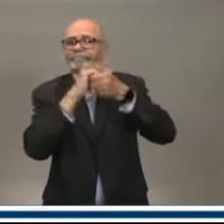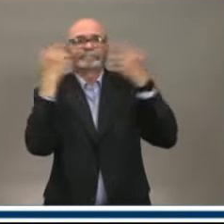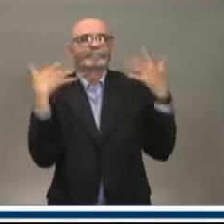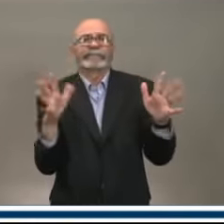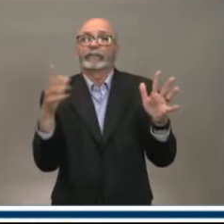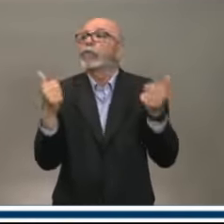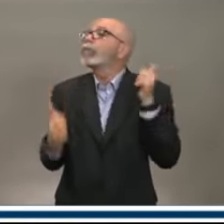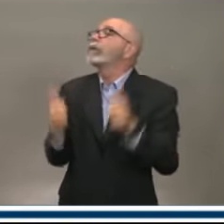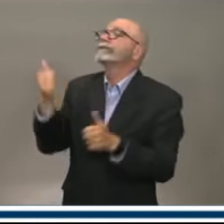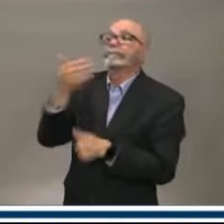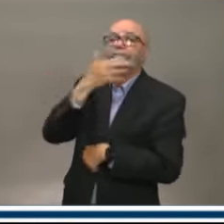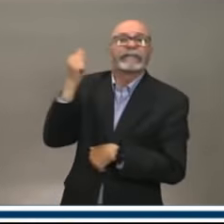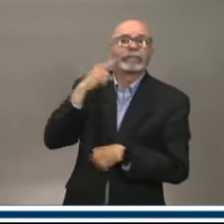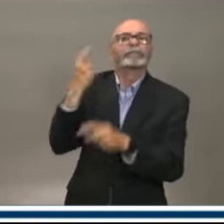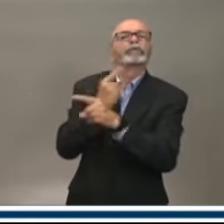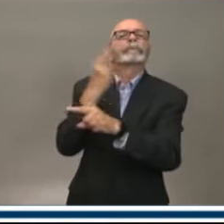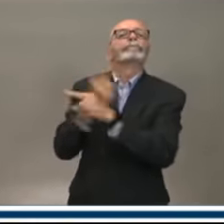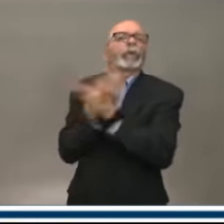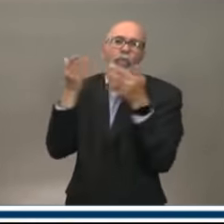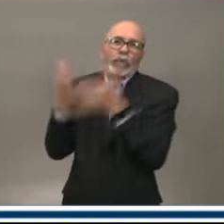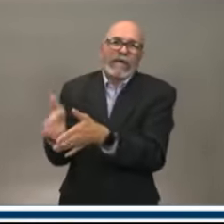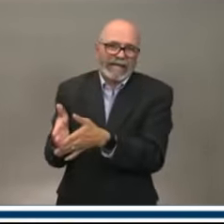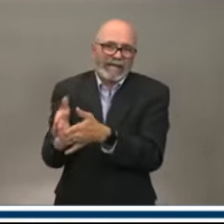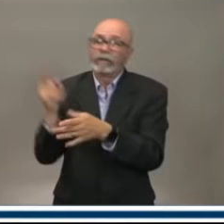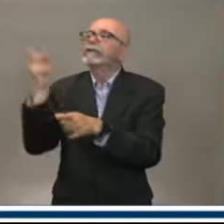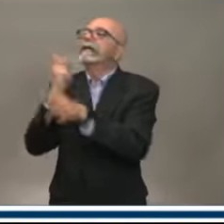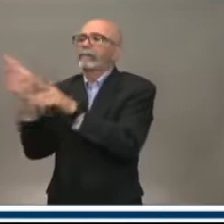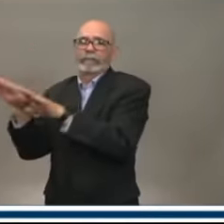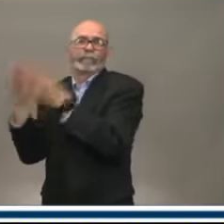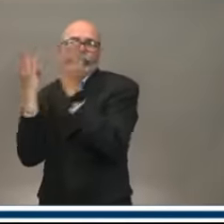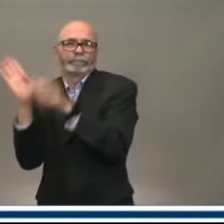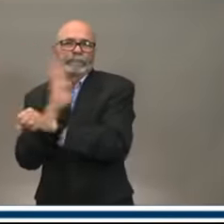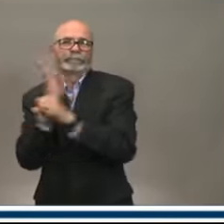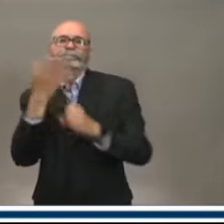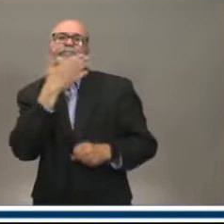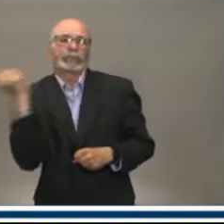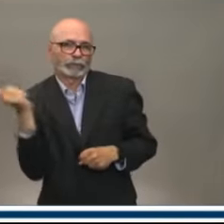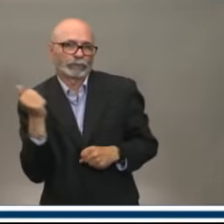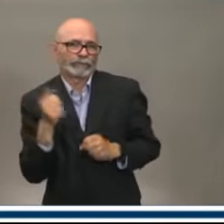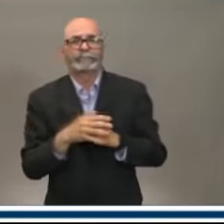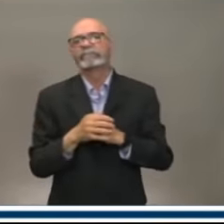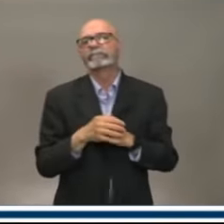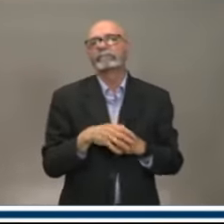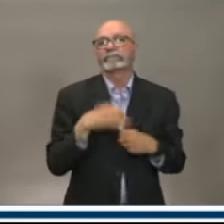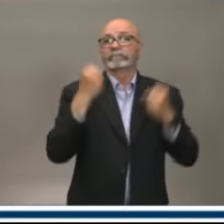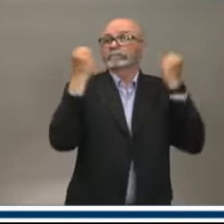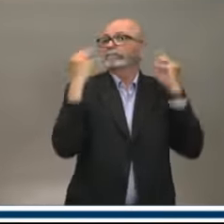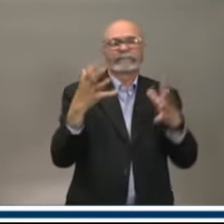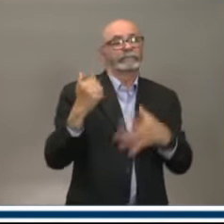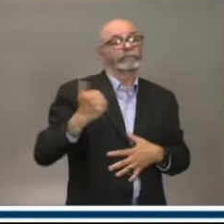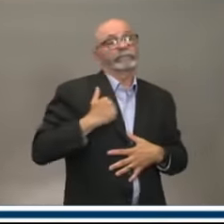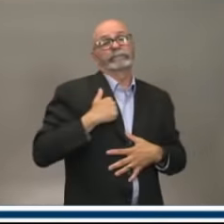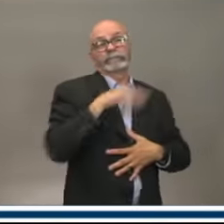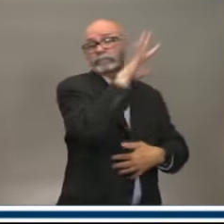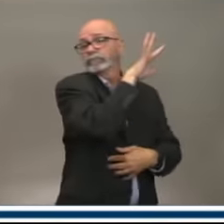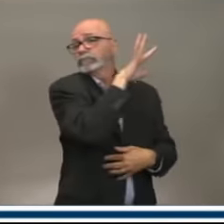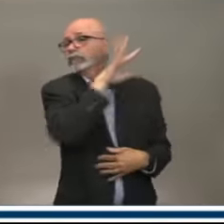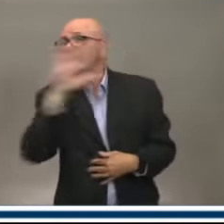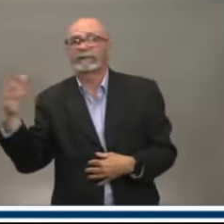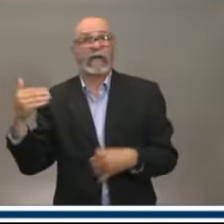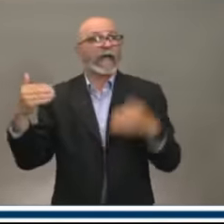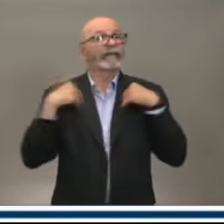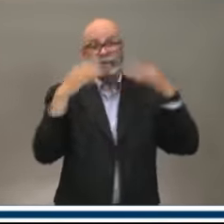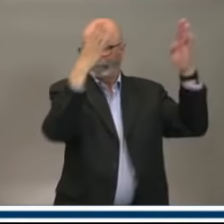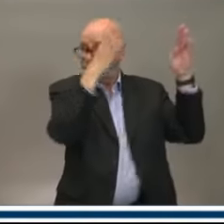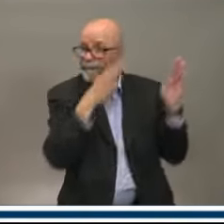framework for them to open up. You know, there's been lots of talk across the country about, people have laid out these plans. Governments have laid out plans